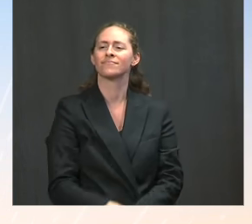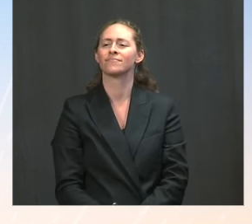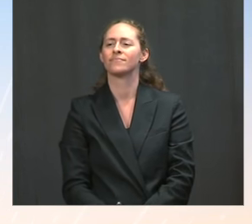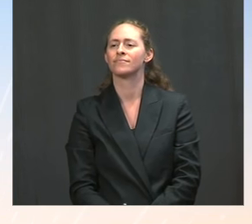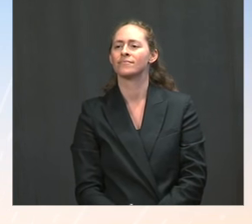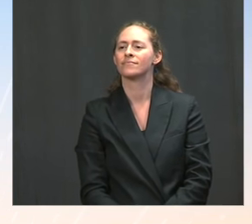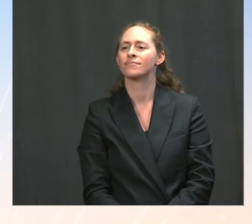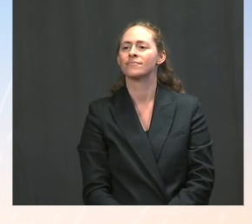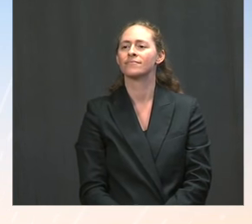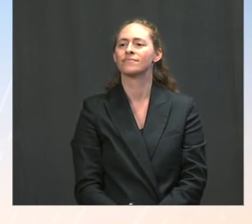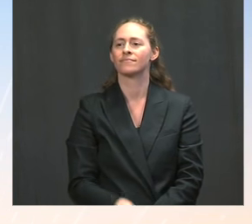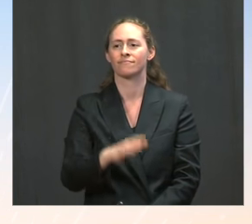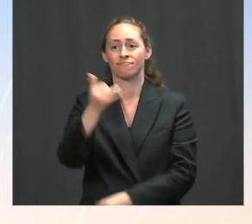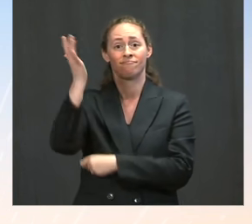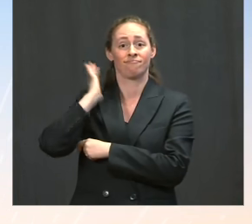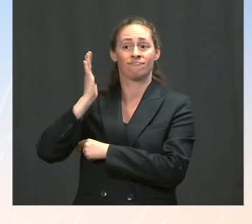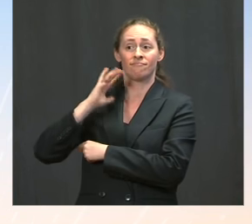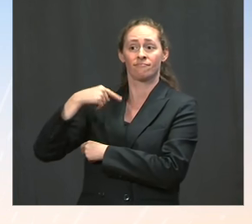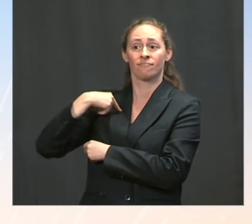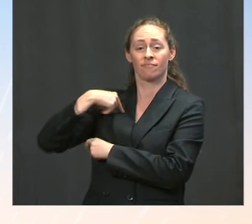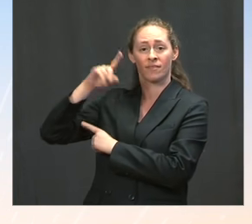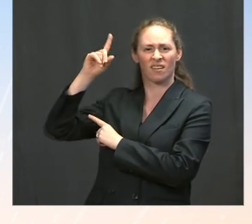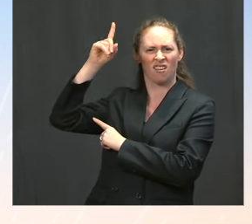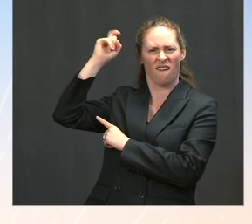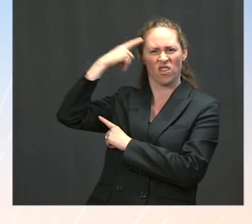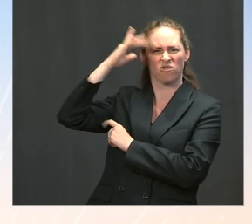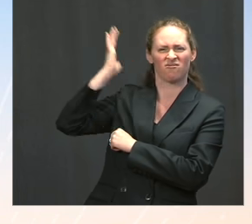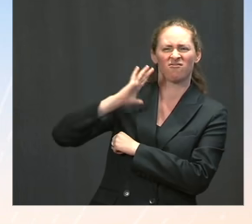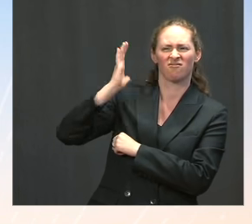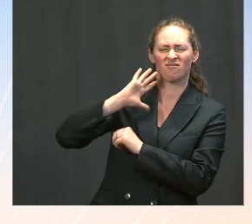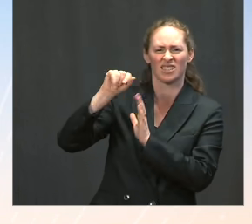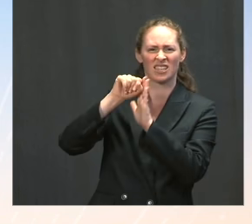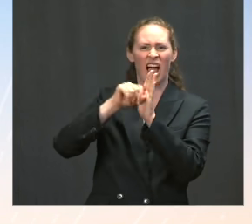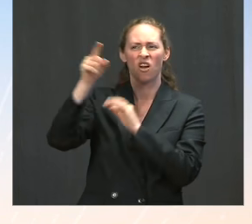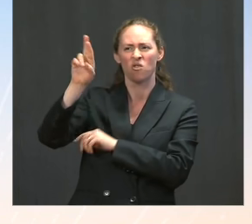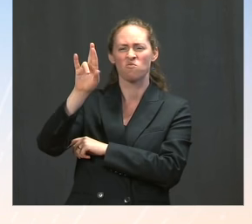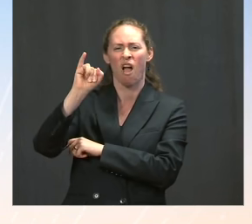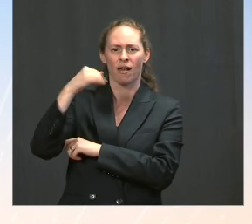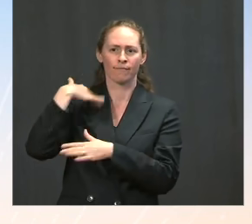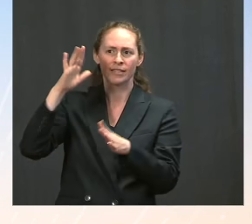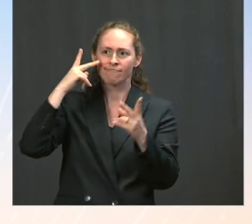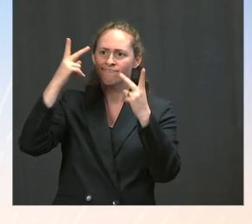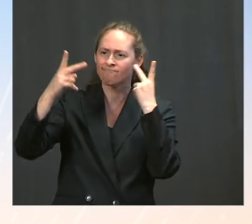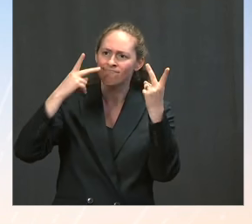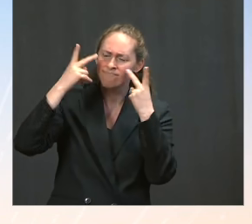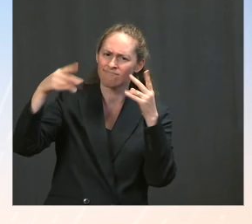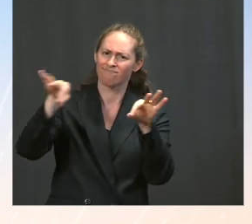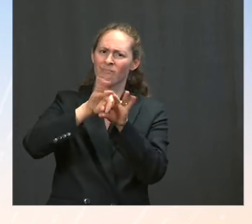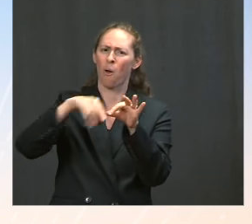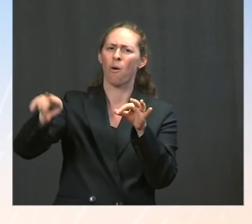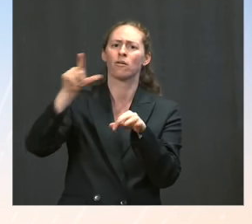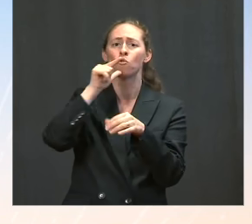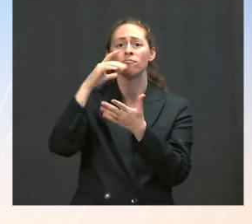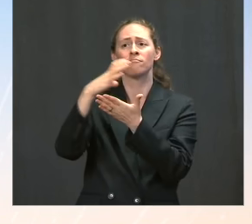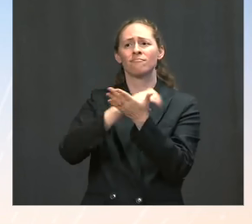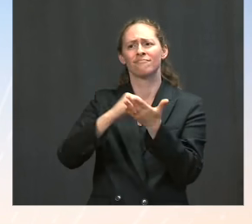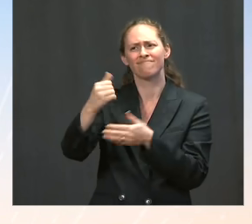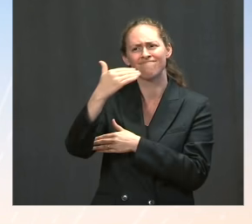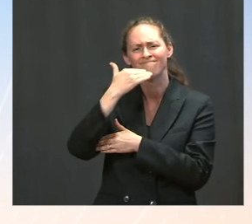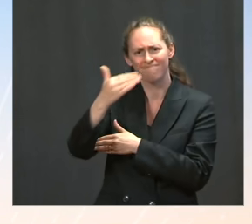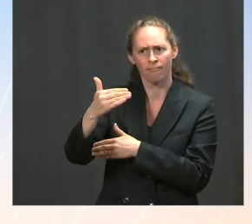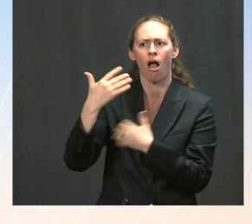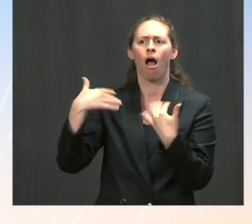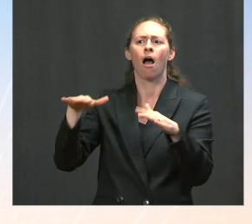saw what good-paying jobs mean to American families and mean to communities. This initiative has